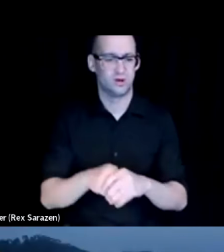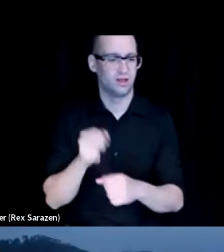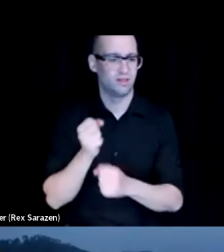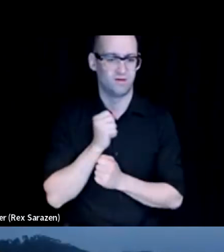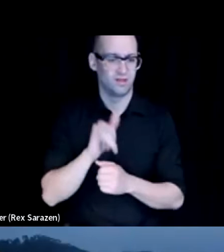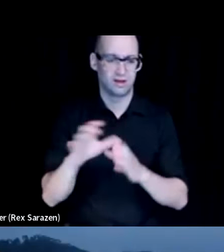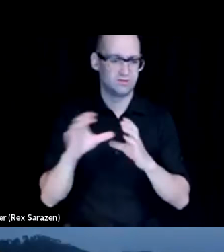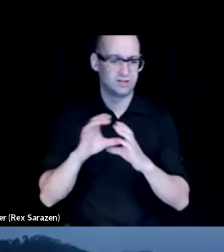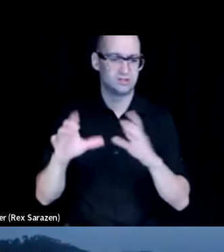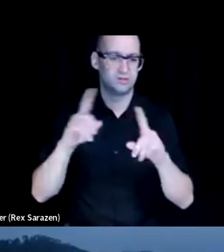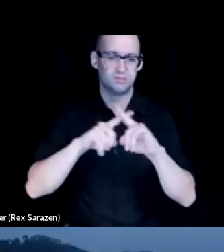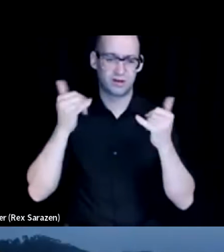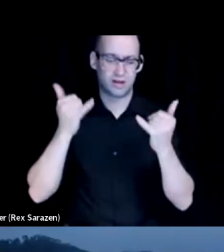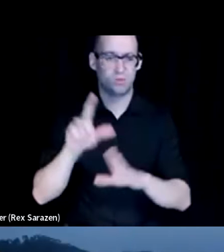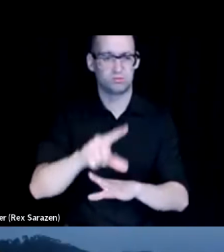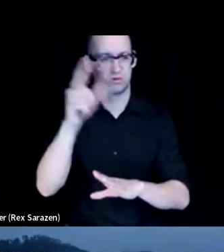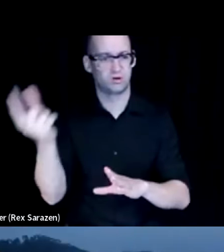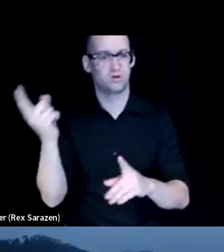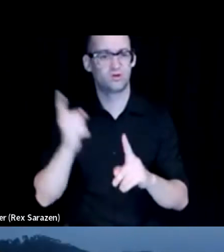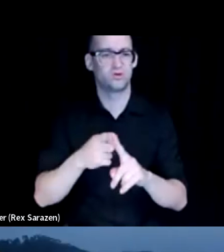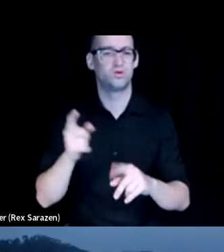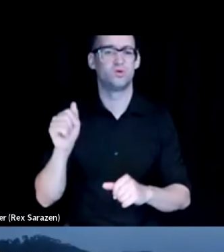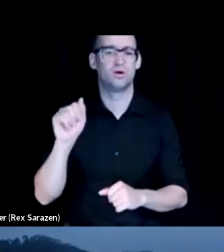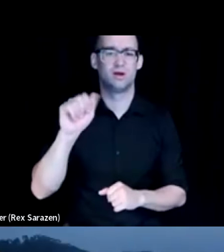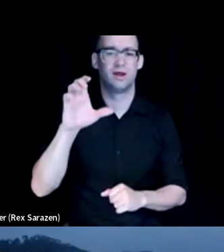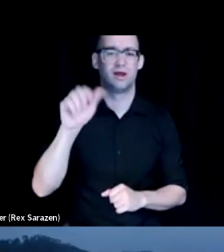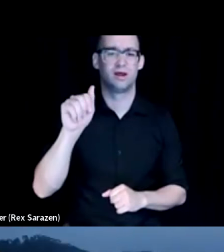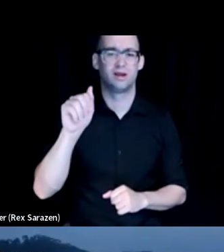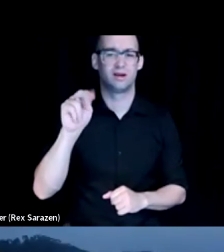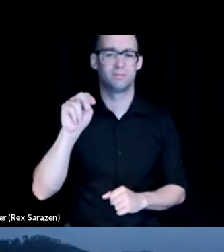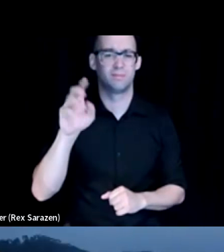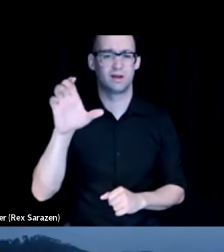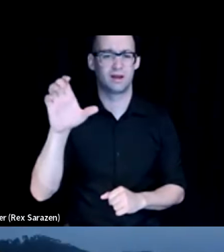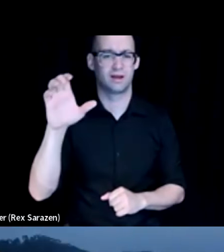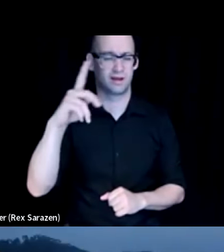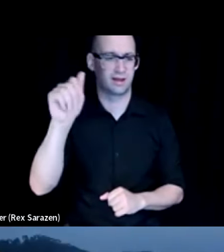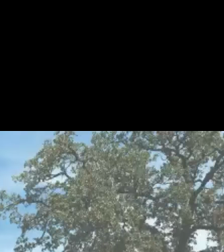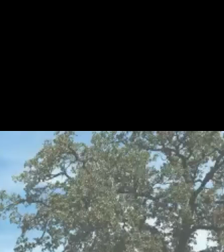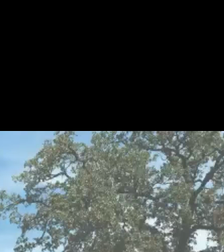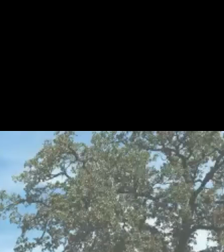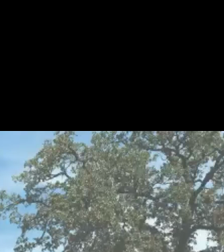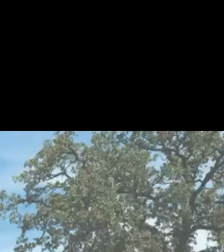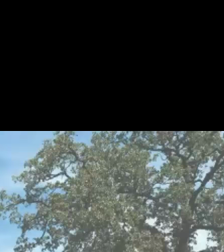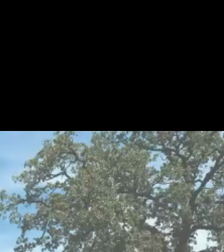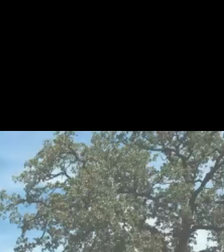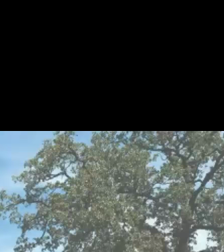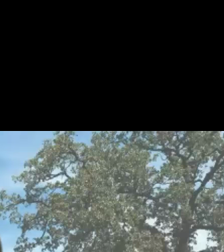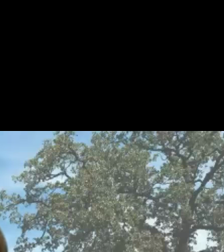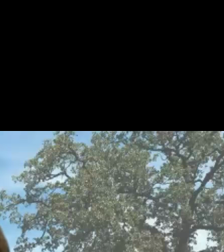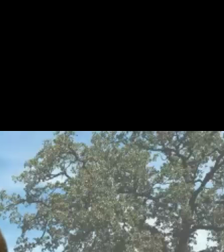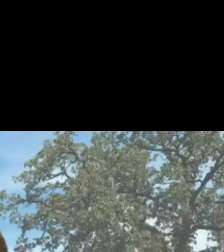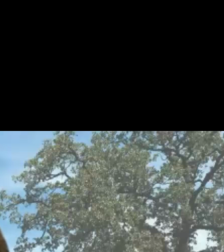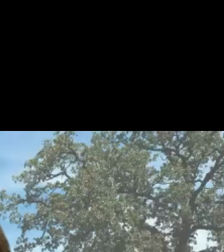conversation going, but now we're going to pass the mic over to Cami Griffiths, who's the executive director and co-founder of Community